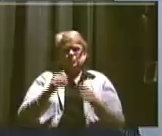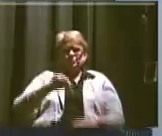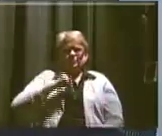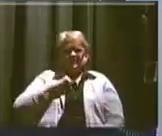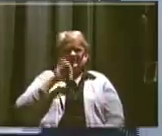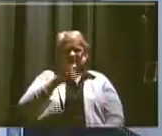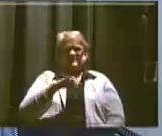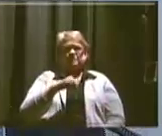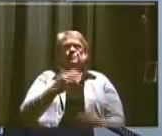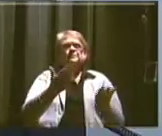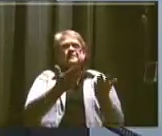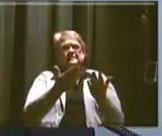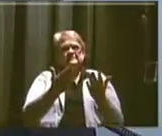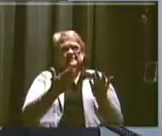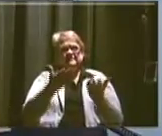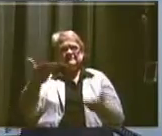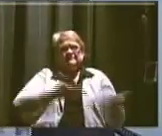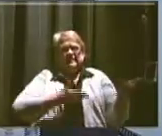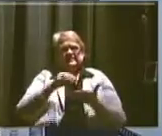for a picture.